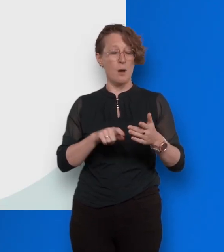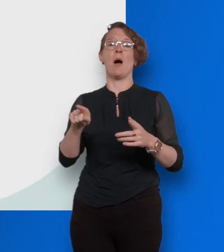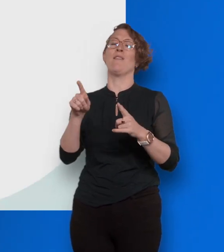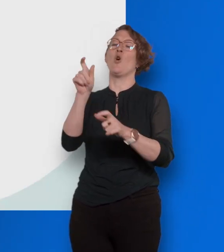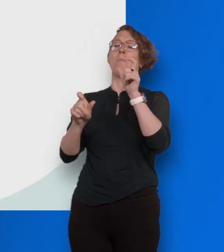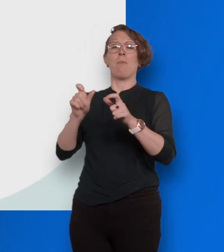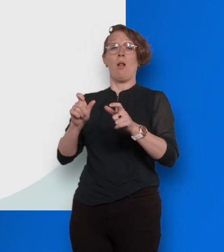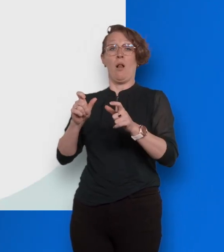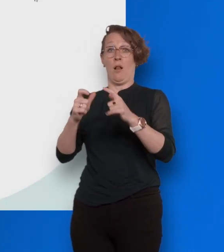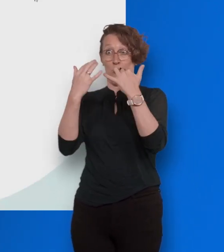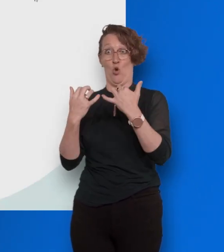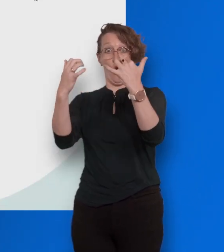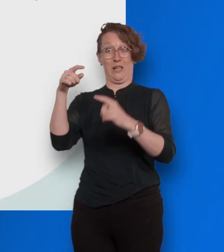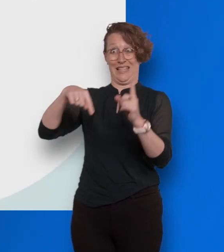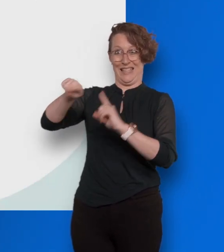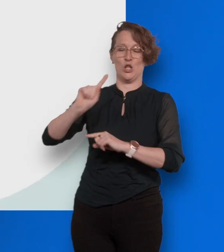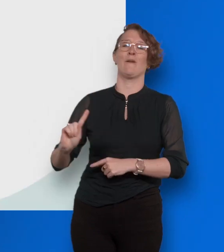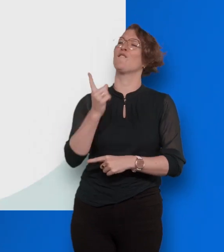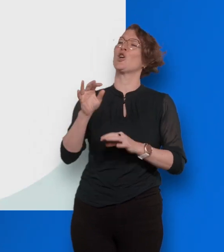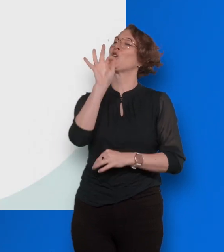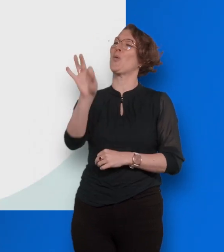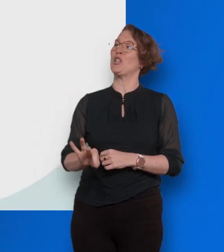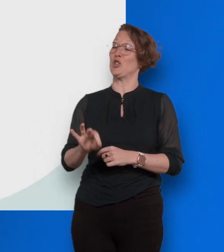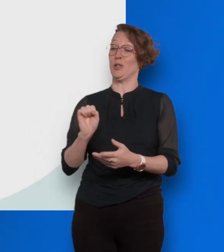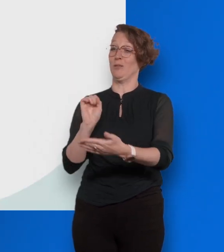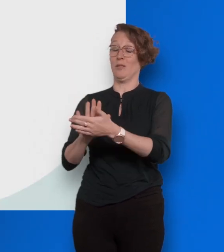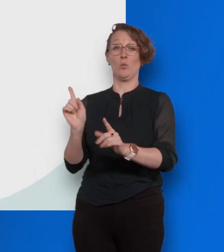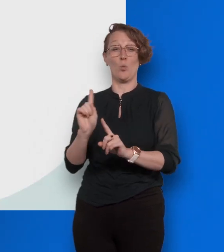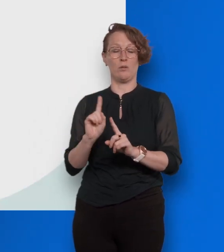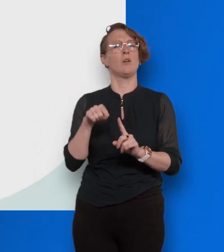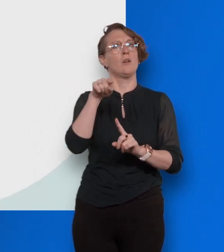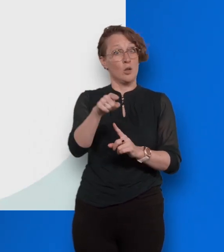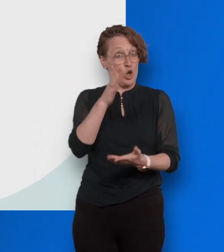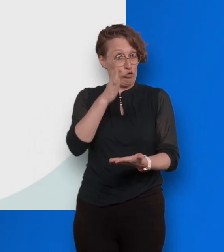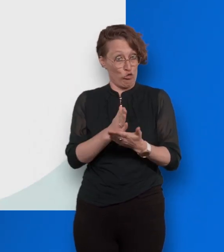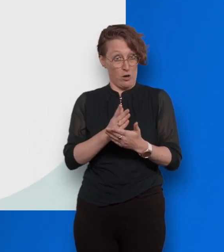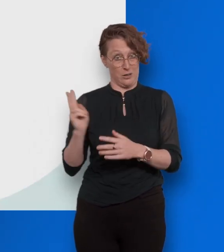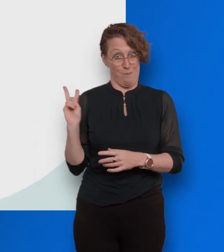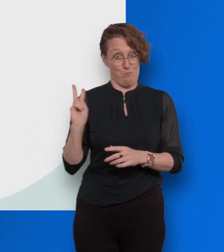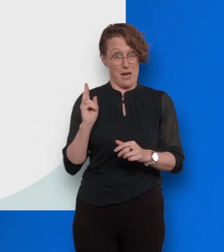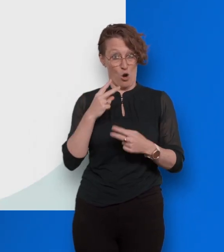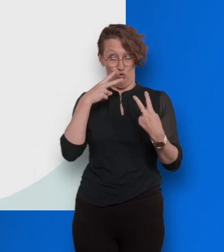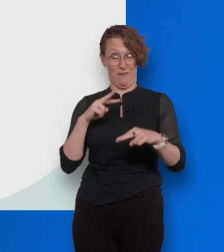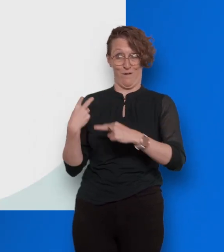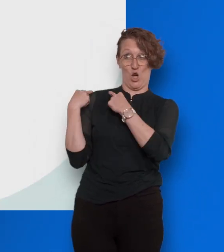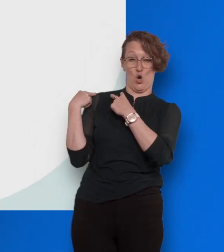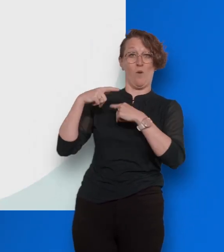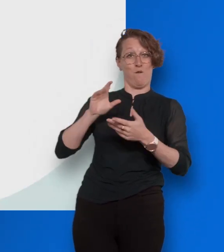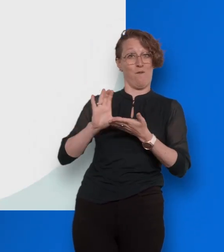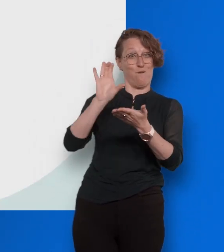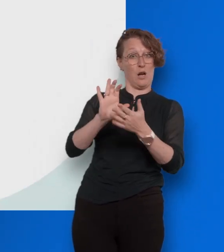attendees, the first question that we posted is, how much do you trust the peer review process for funding